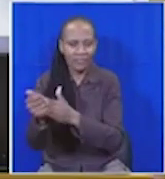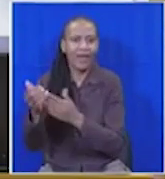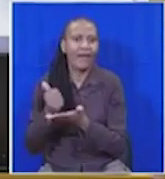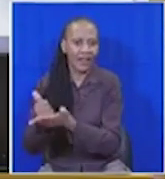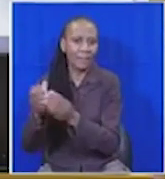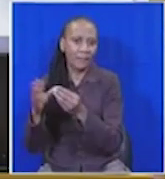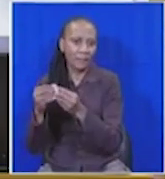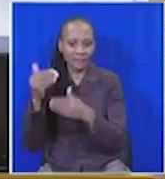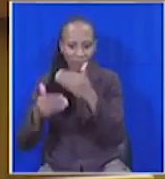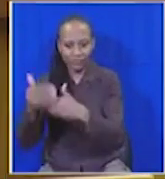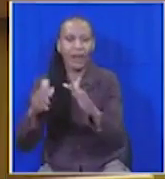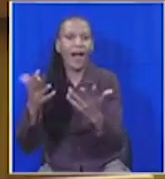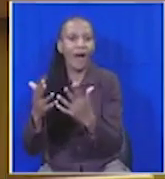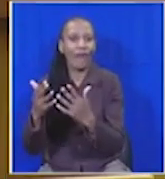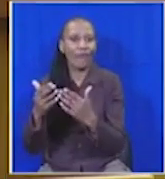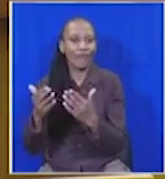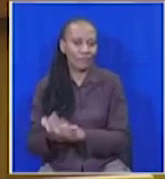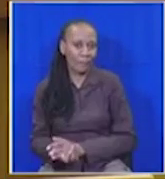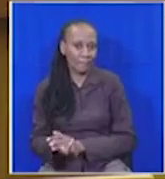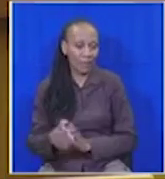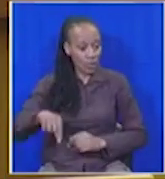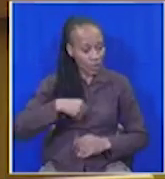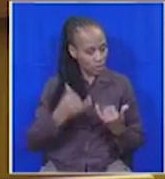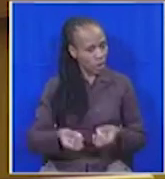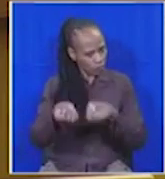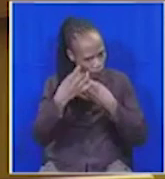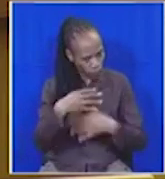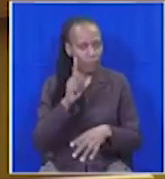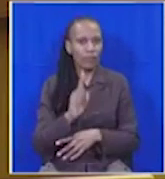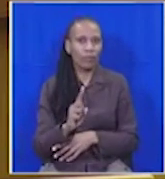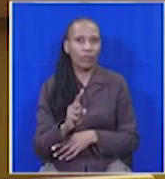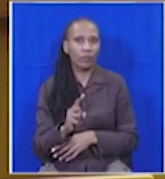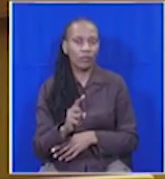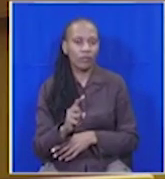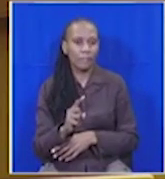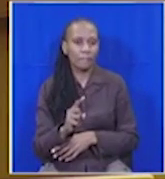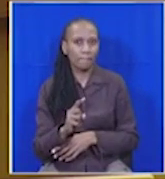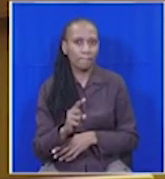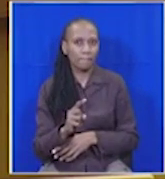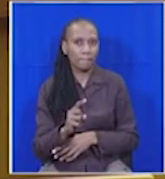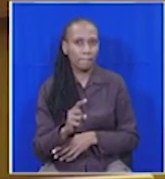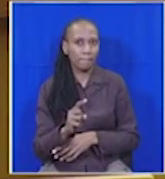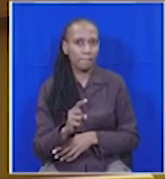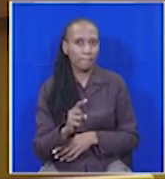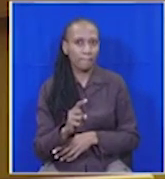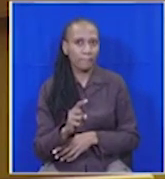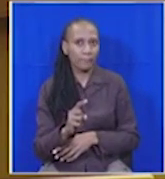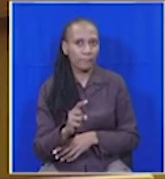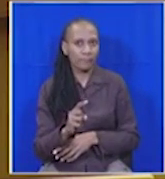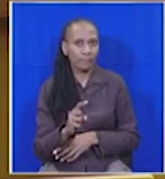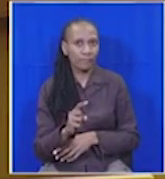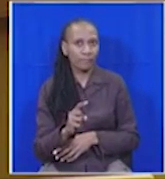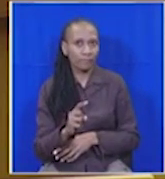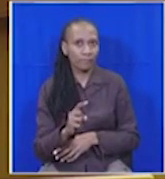members in the House. Now, we have been told during this very lengthy process that they used the